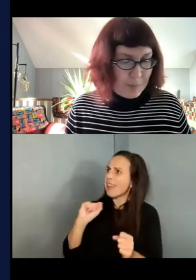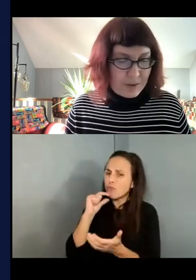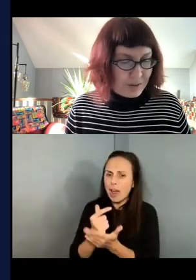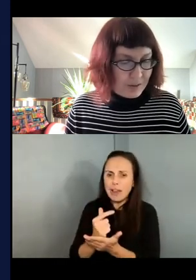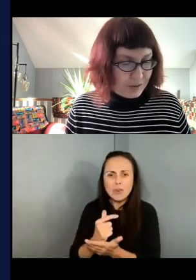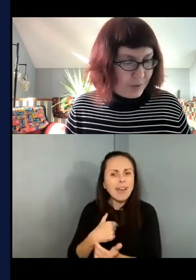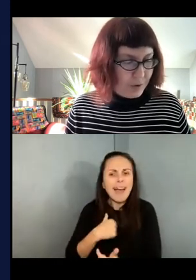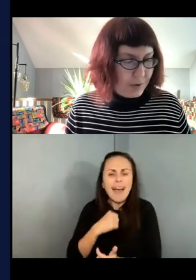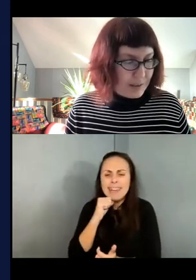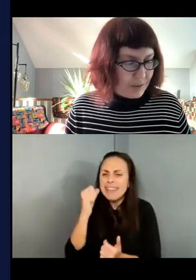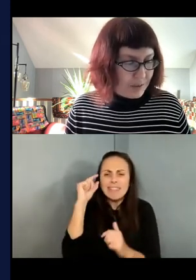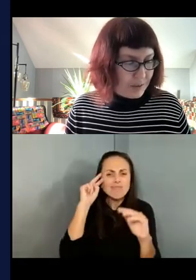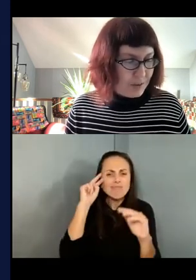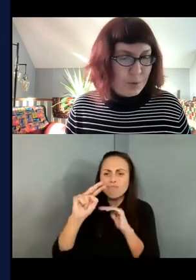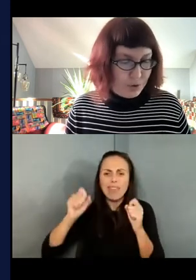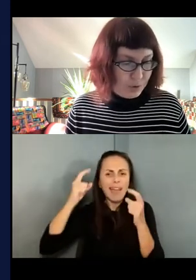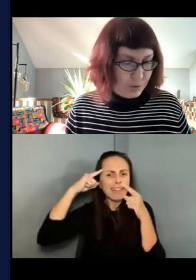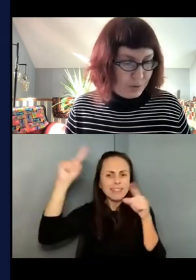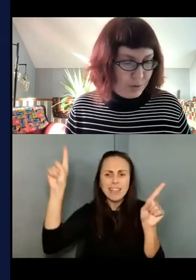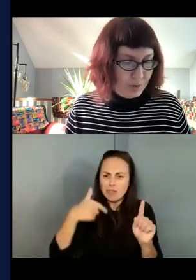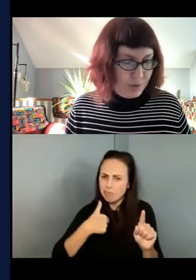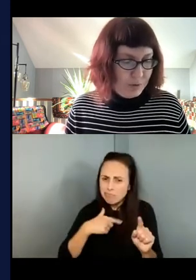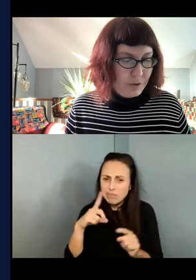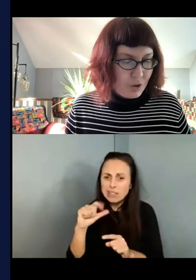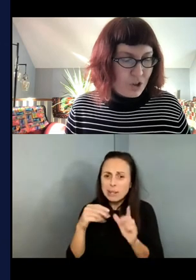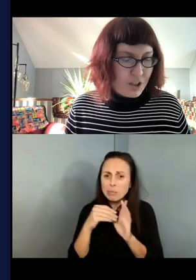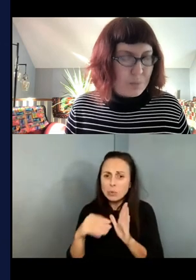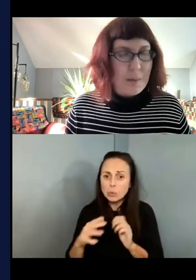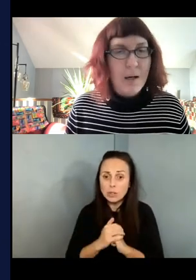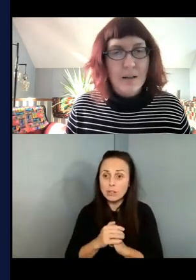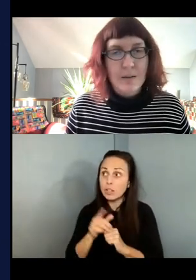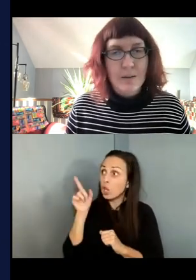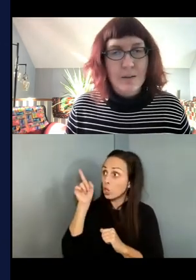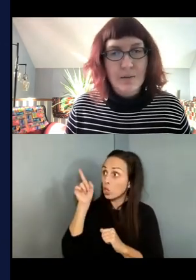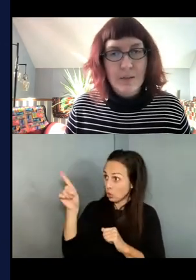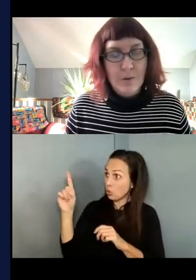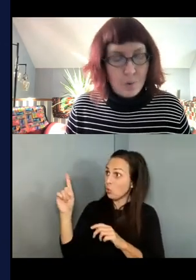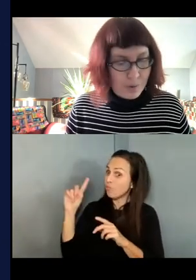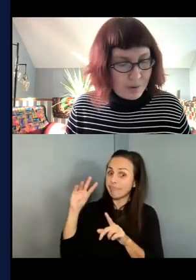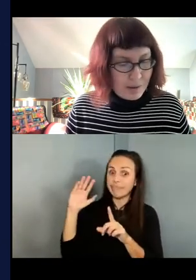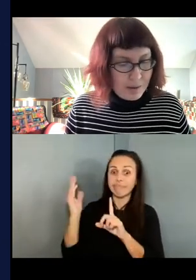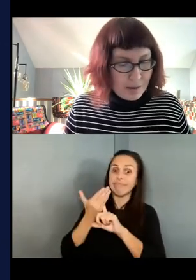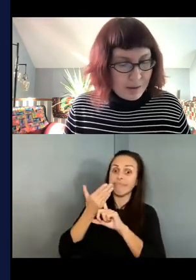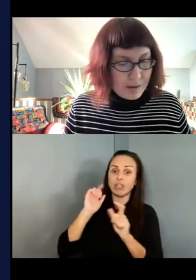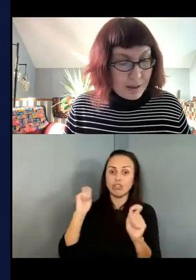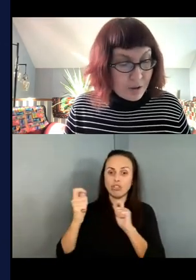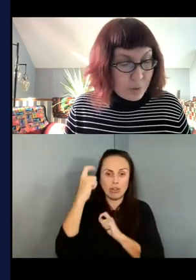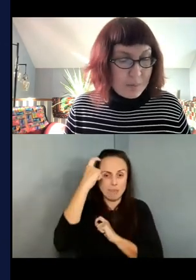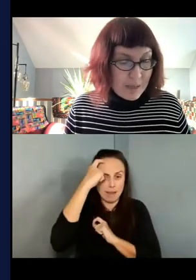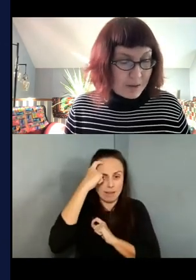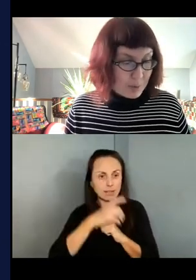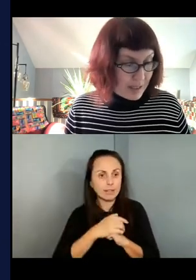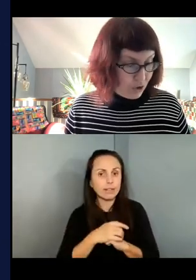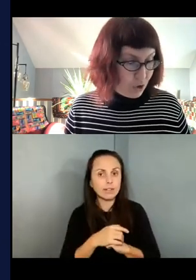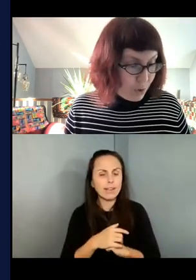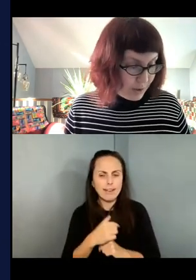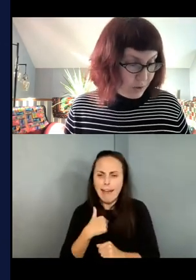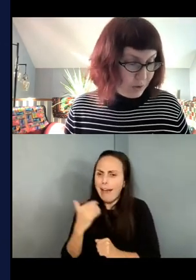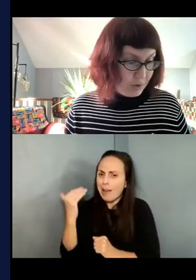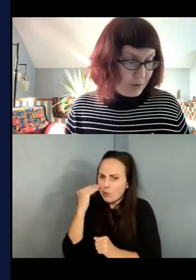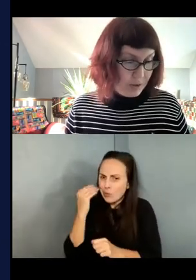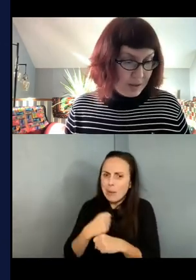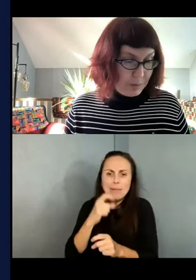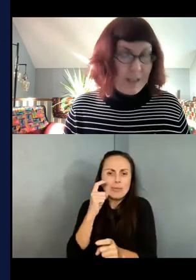I could be successful as a disabled student. You changed my mind," end quote. I knew I'd made the right